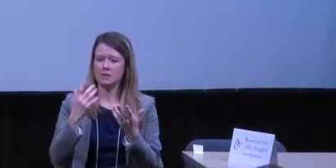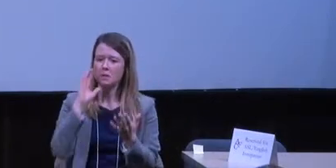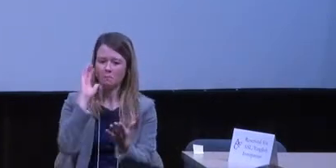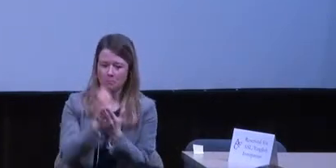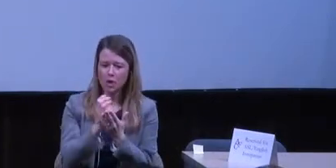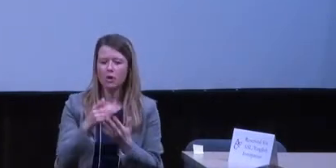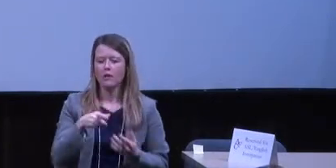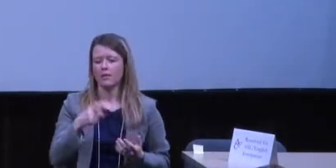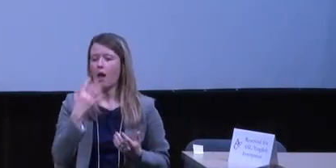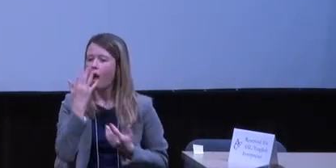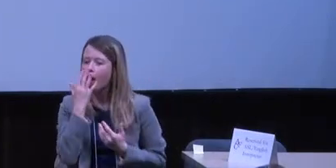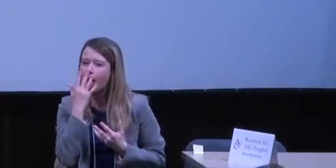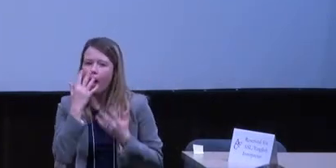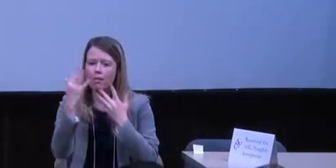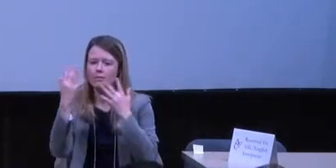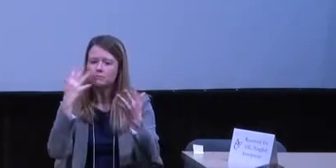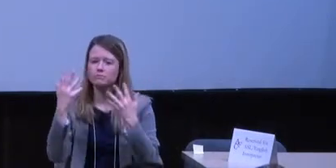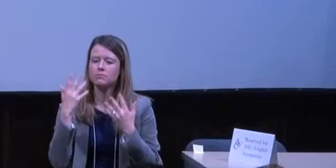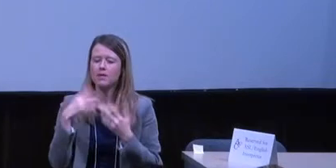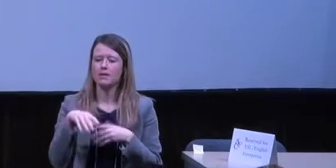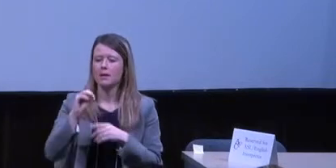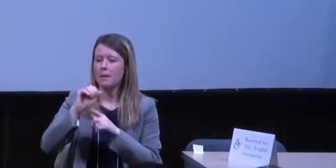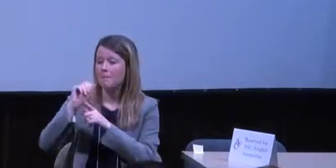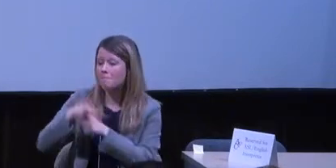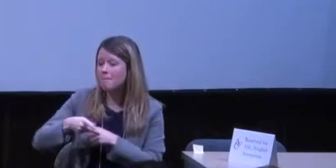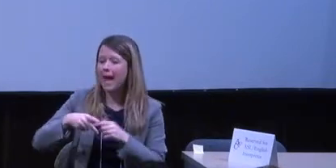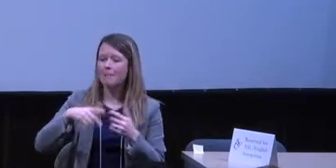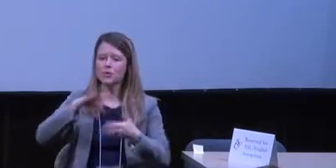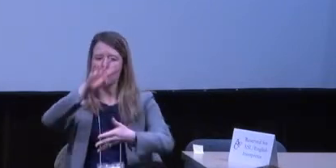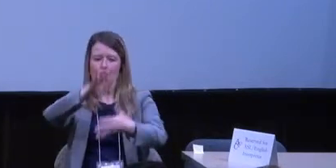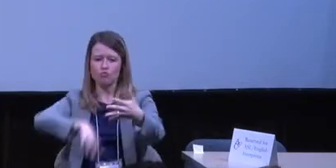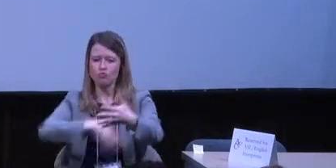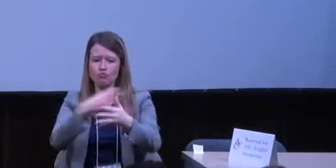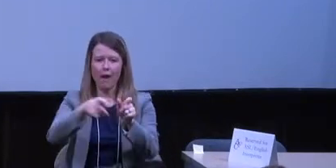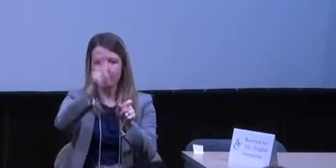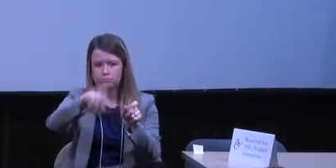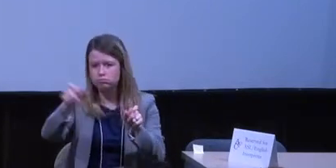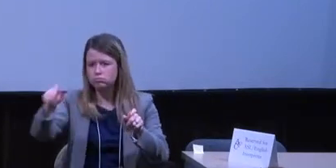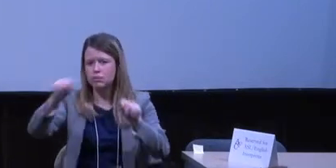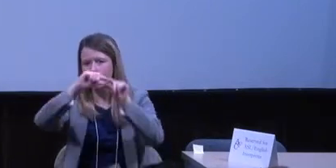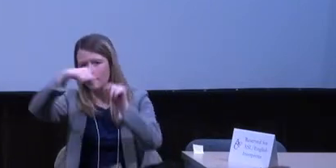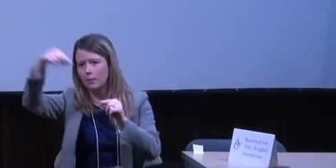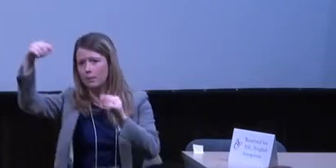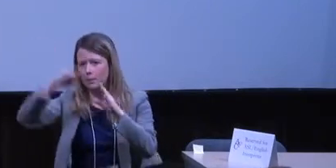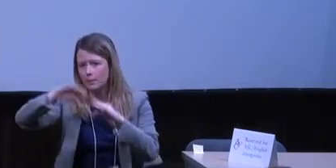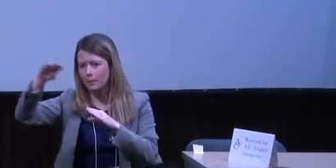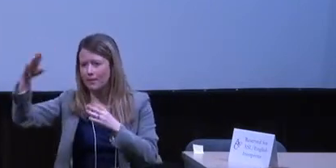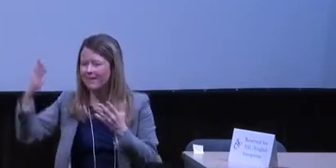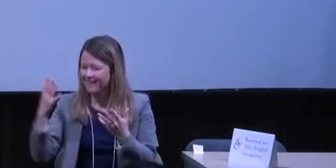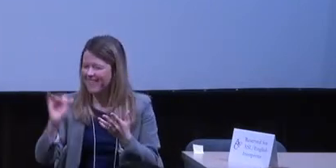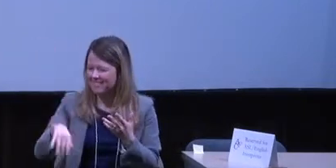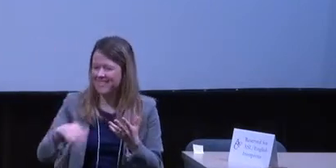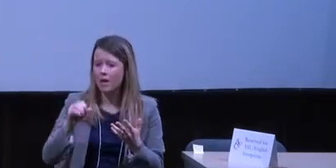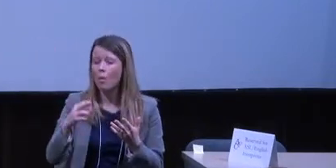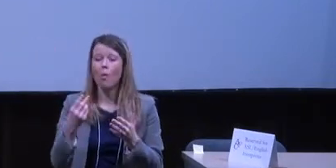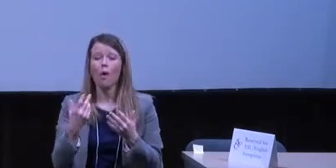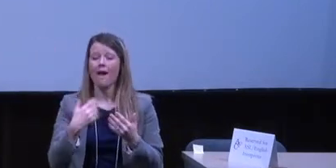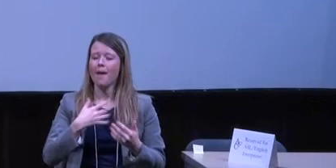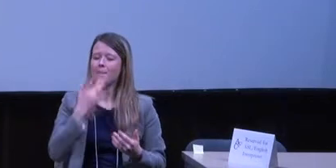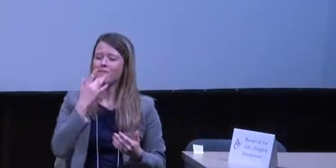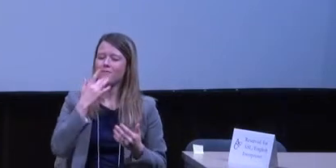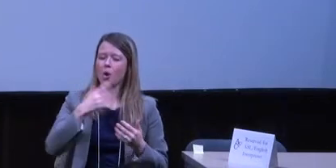things in colors, maps, graphs, charts, so utilizing a whiteboard,